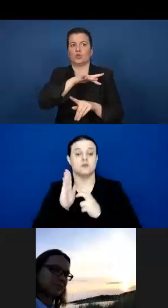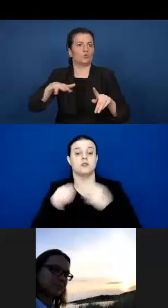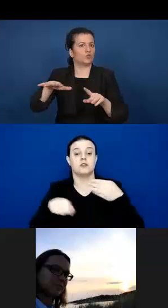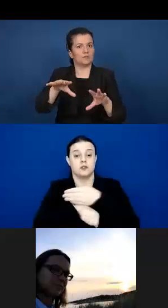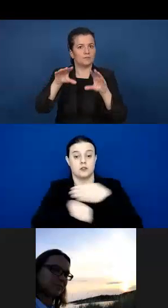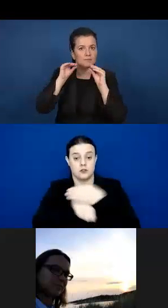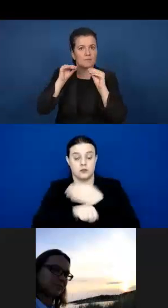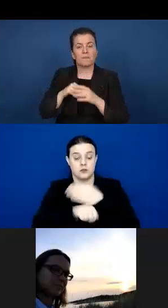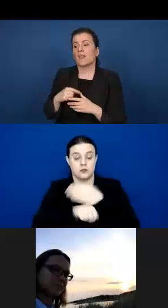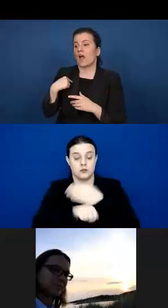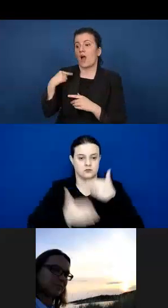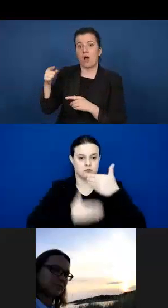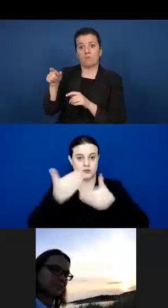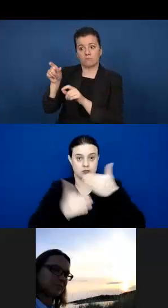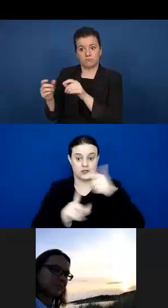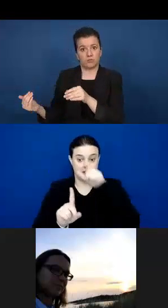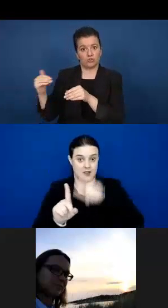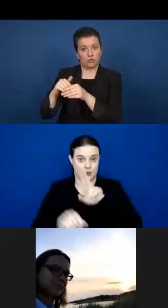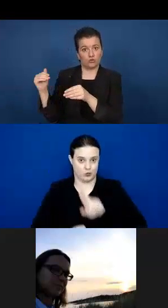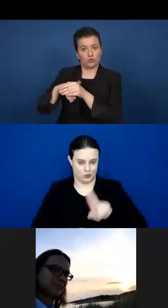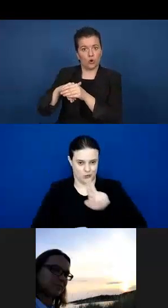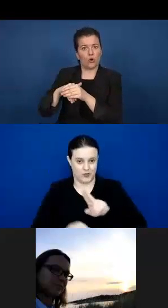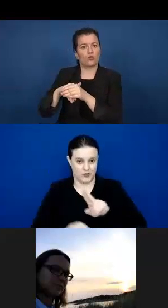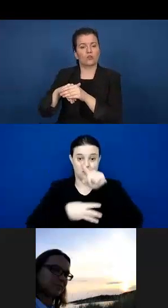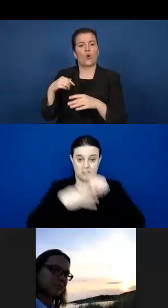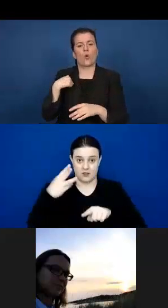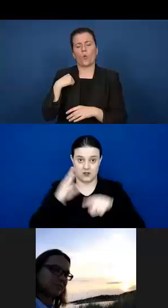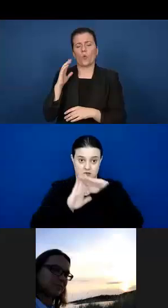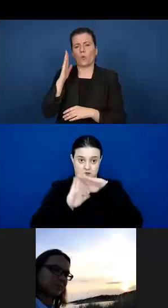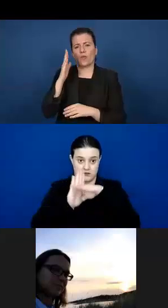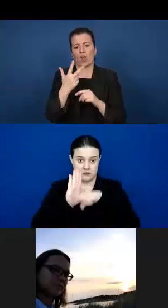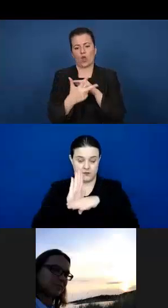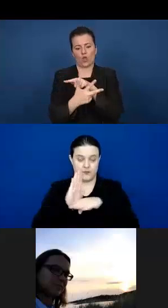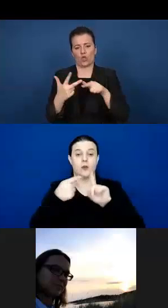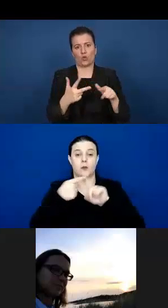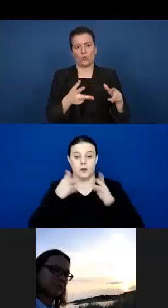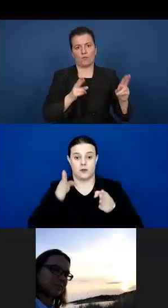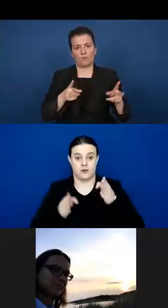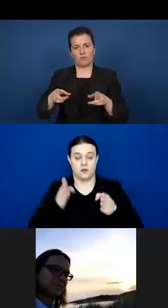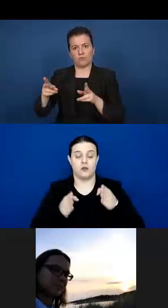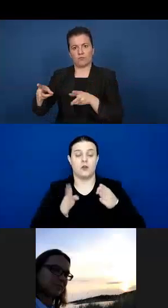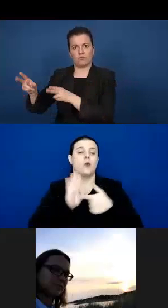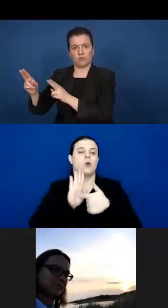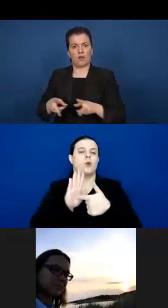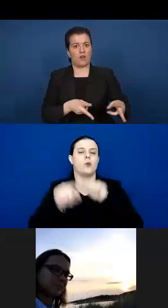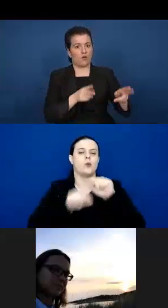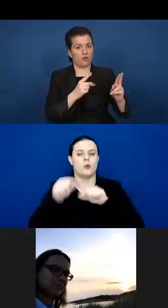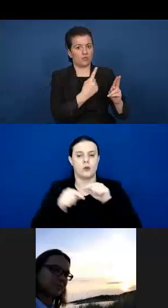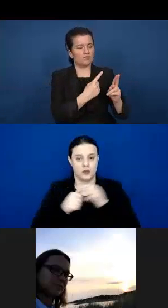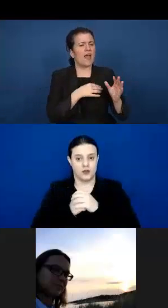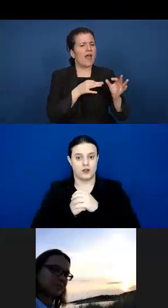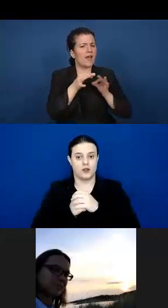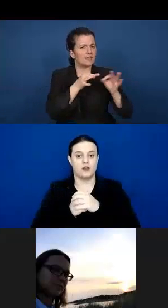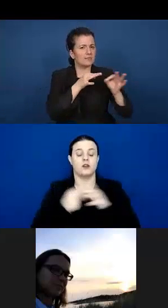participation in the design process, will have 3 parts. In the first section, you will learn about haptograms. In